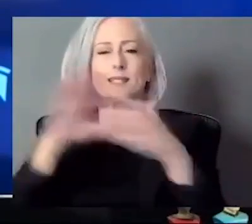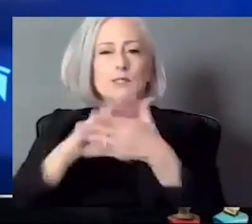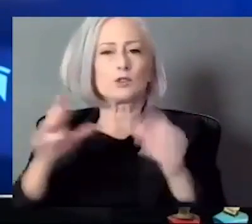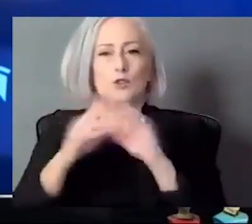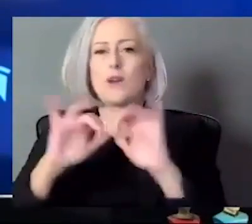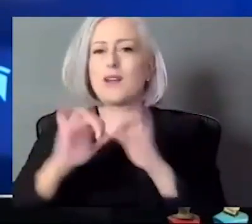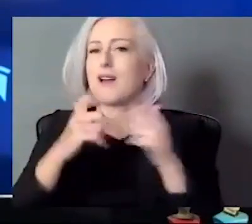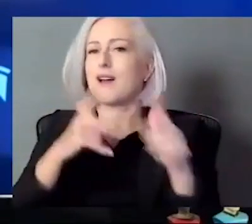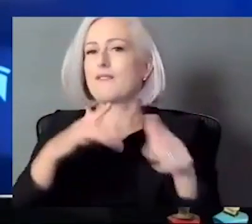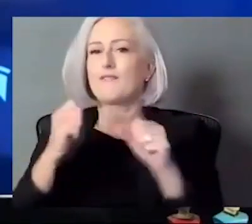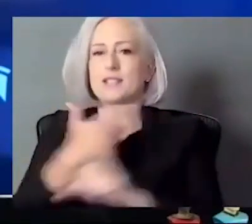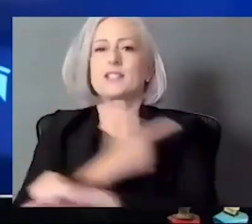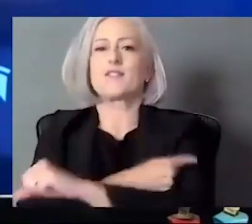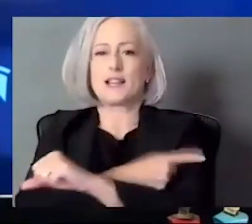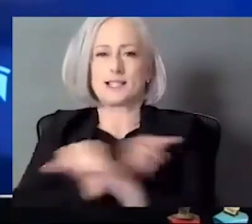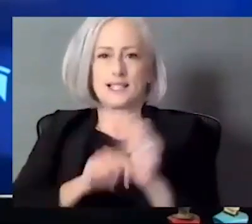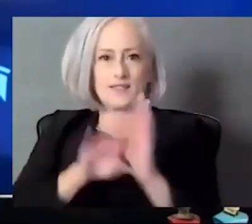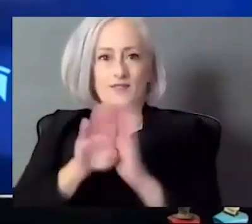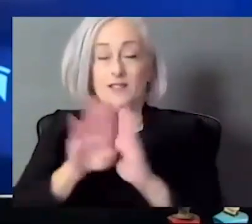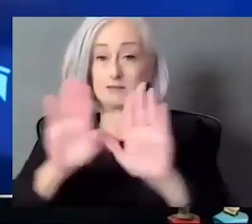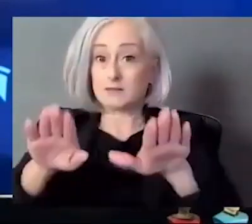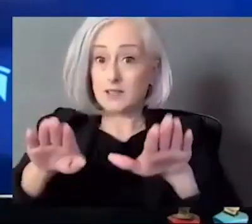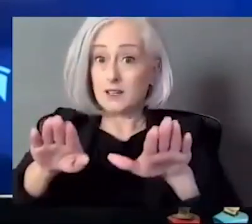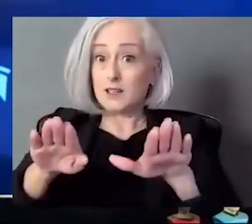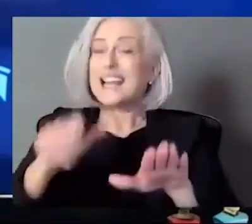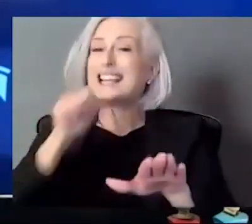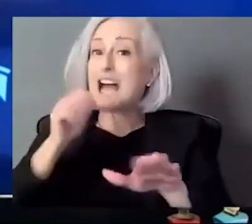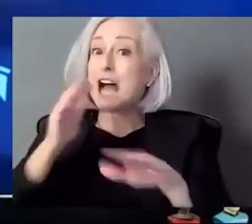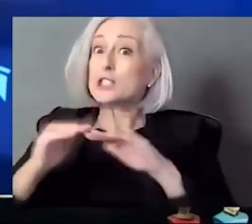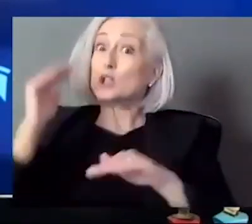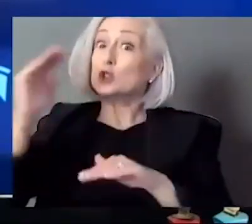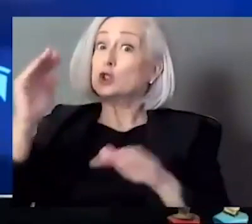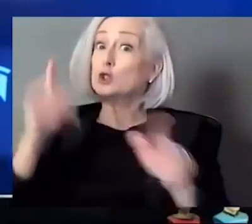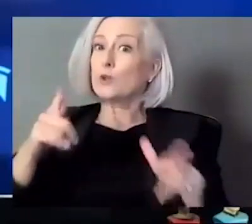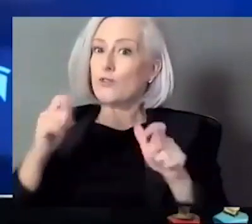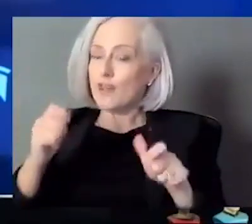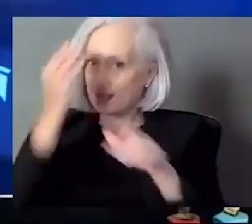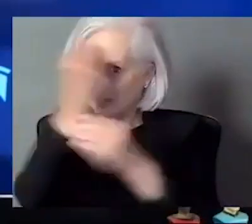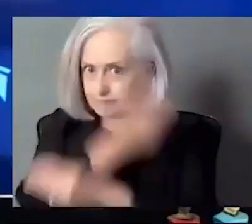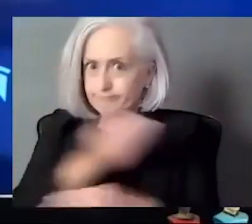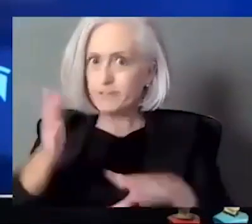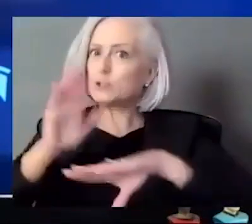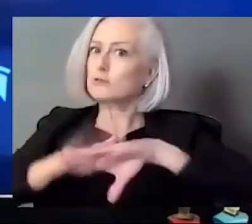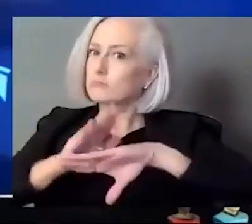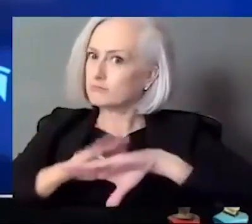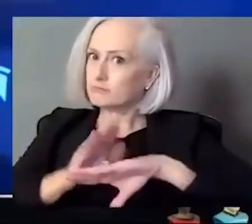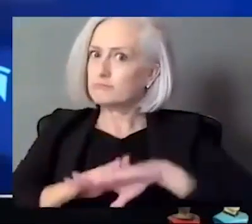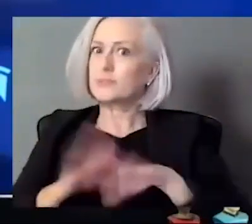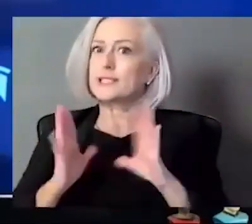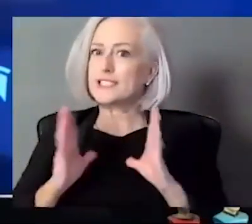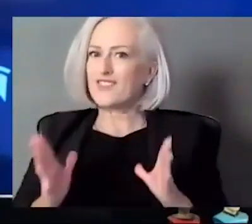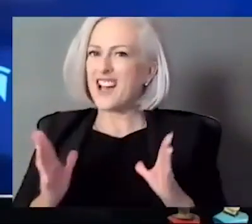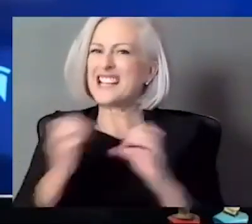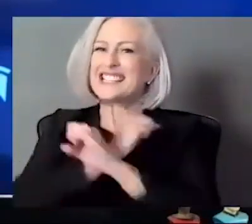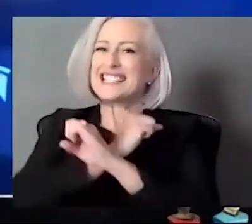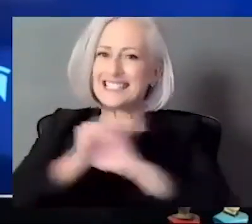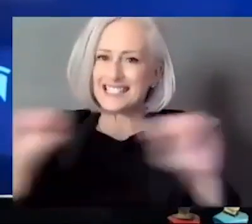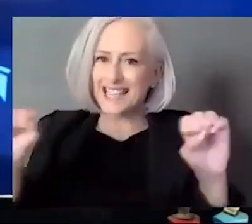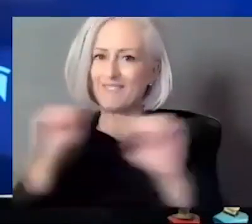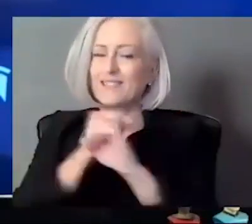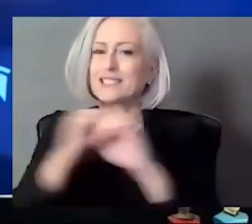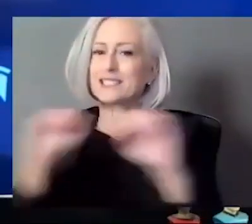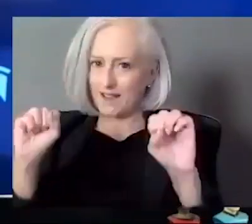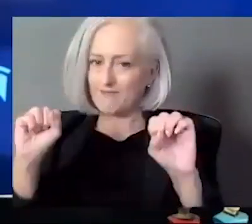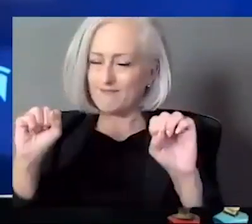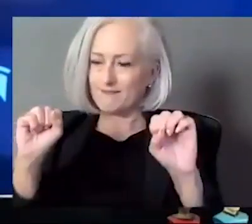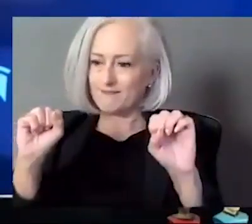just to be clear, it wasn't too fast. No. And it is still phenomenally safe. You mentioned antiretroviral therapy for HIV. Think